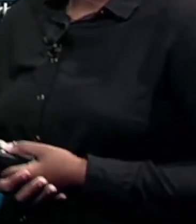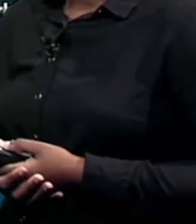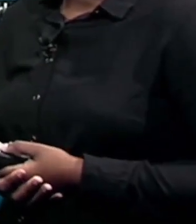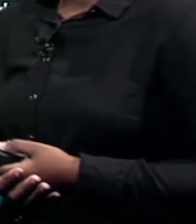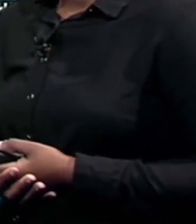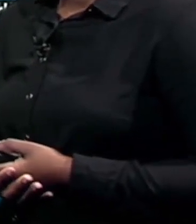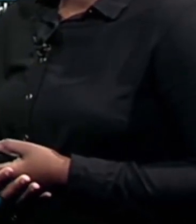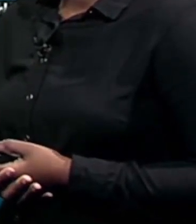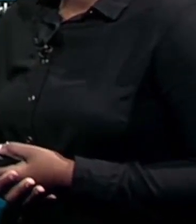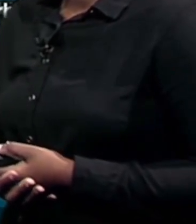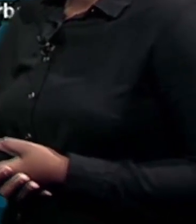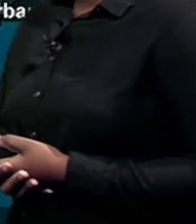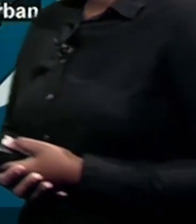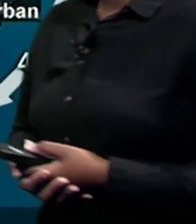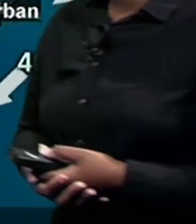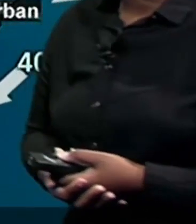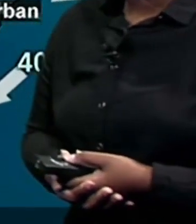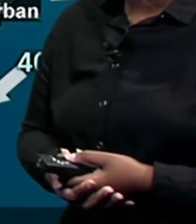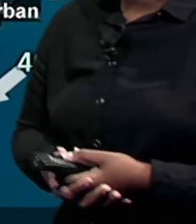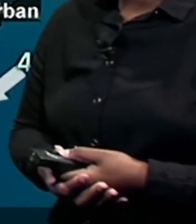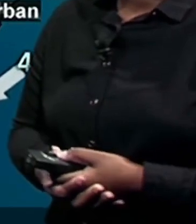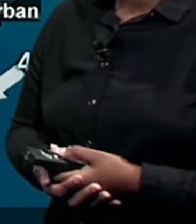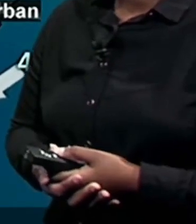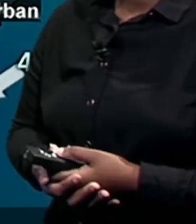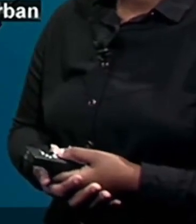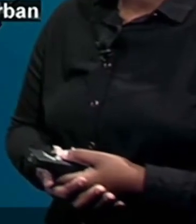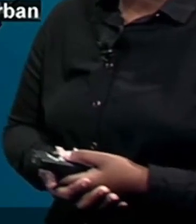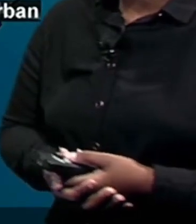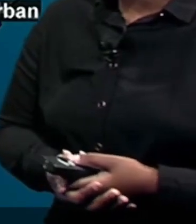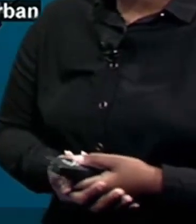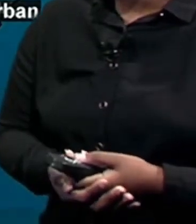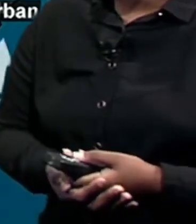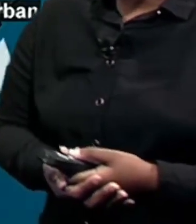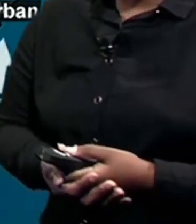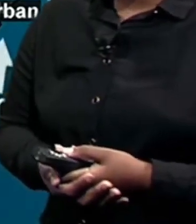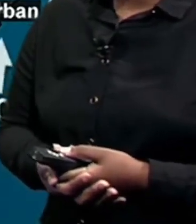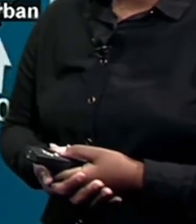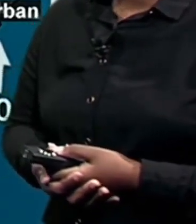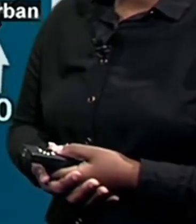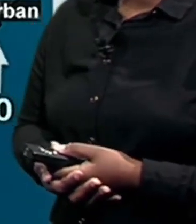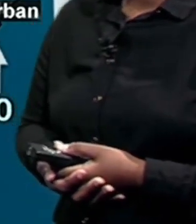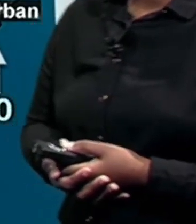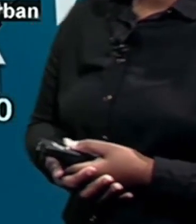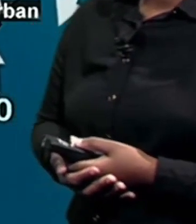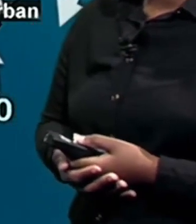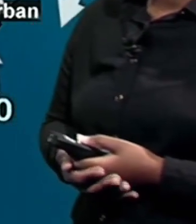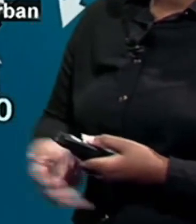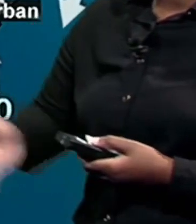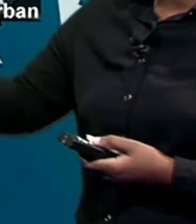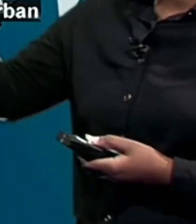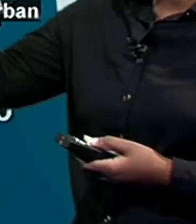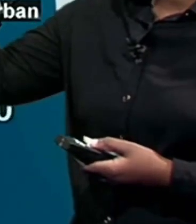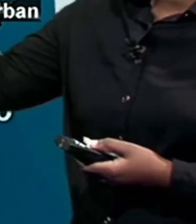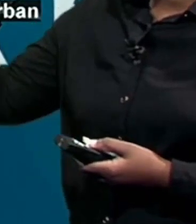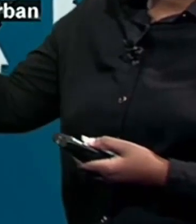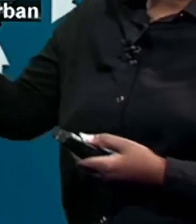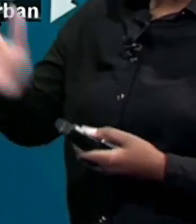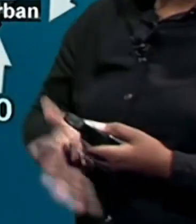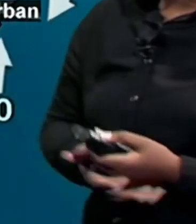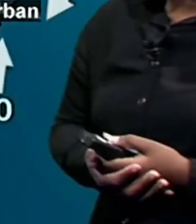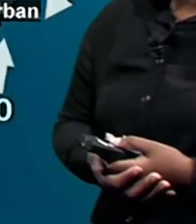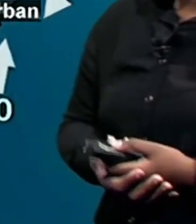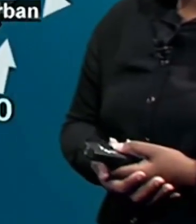State le dikarolo dingwe tsa province ya kwa KwaZulu-Natal ka diperesente di le 60 mme motsatsing la ka moso teng dipula tsa masarasarana a